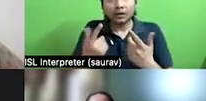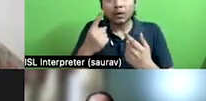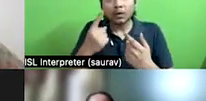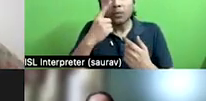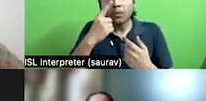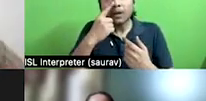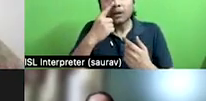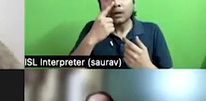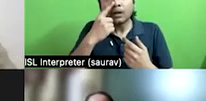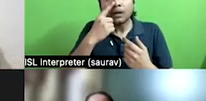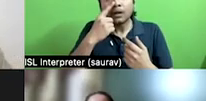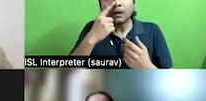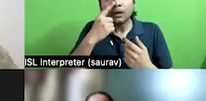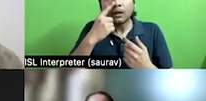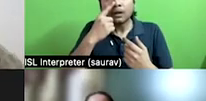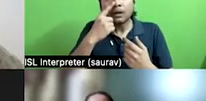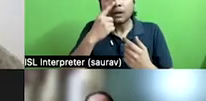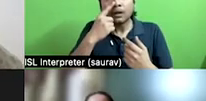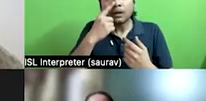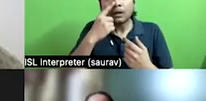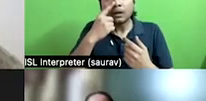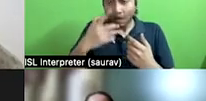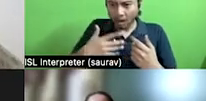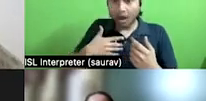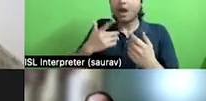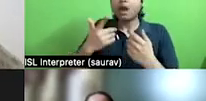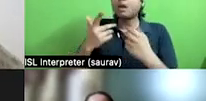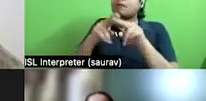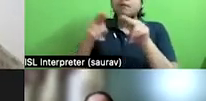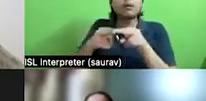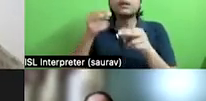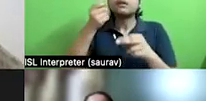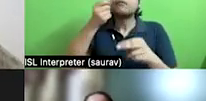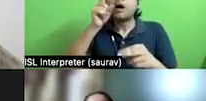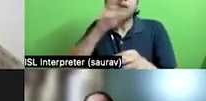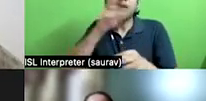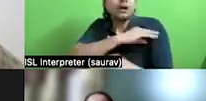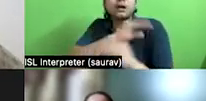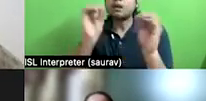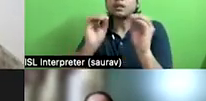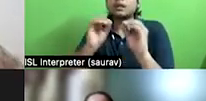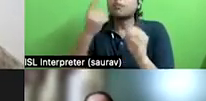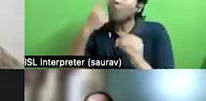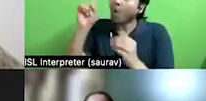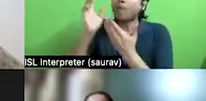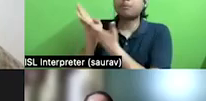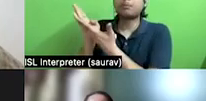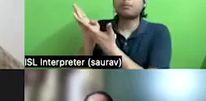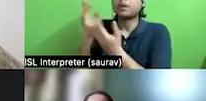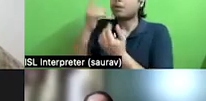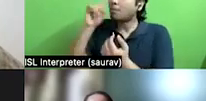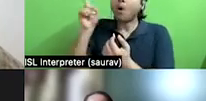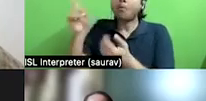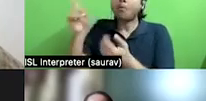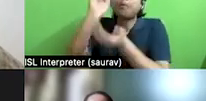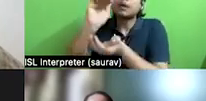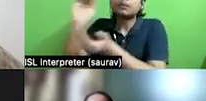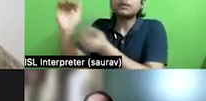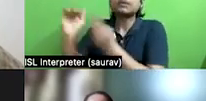mother of 3 and you're one of the children? How does this person travel, right? So it's possible the caregiver can't